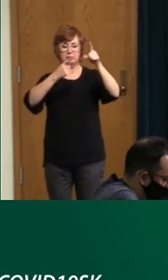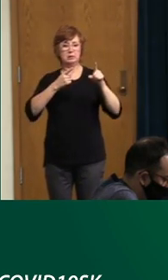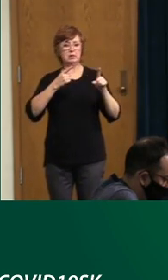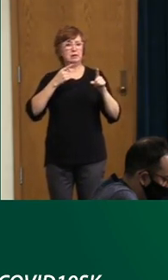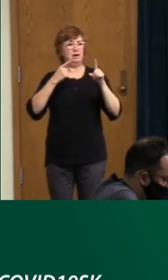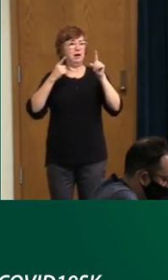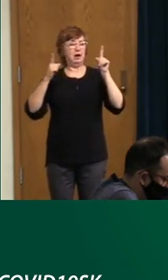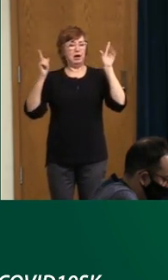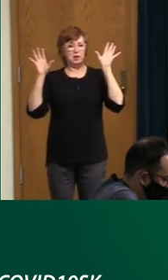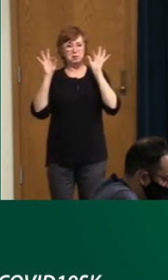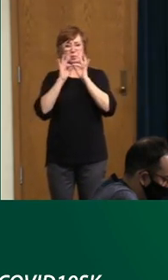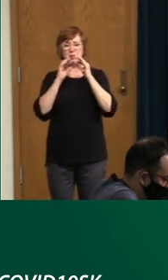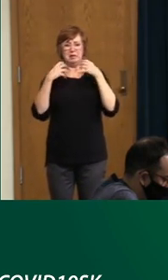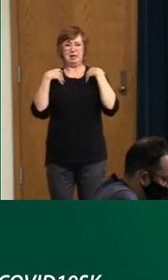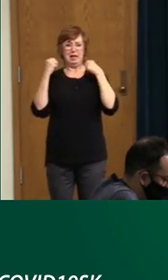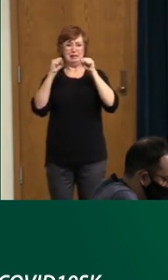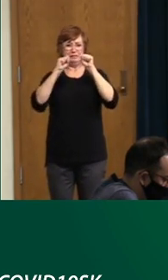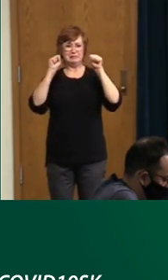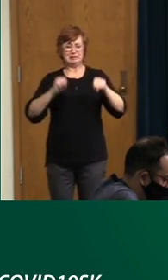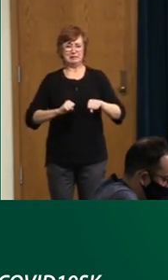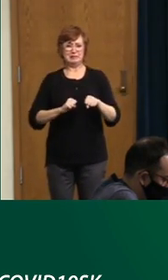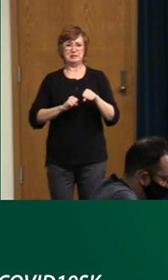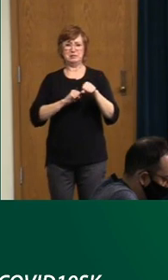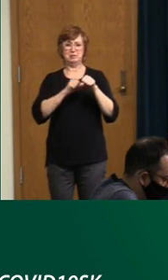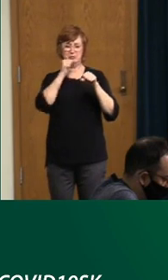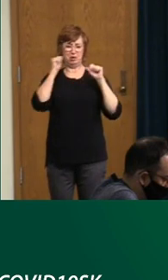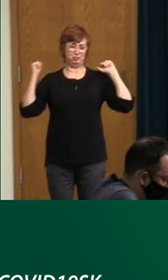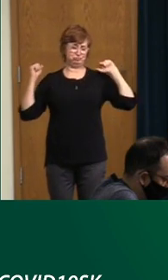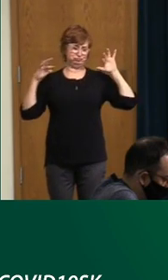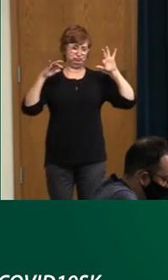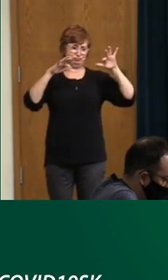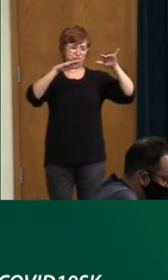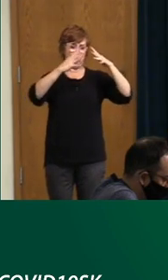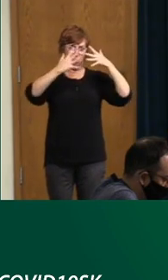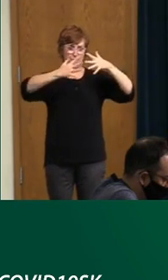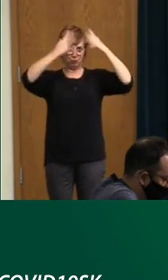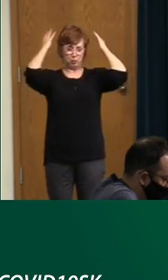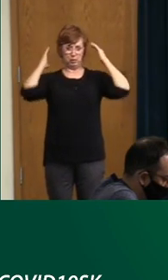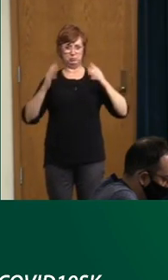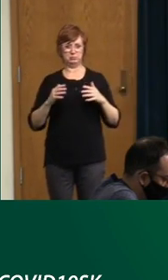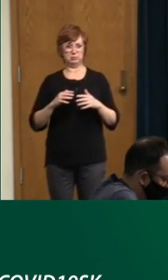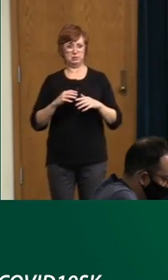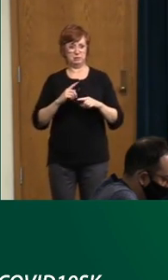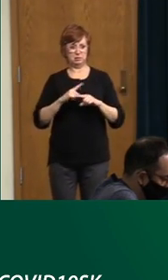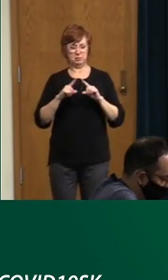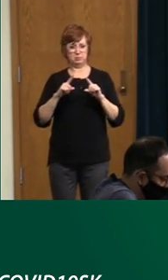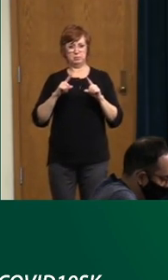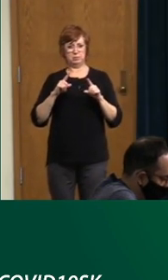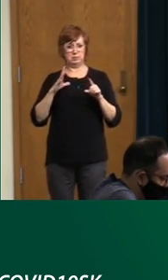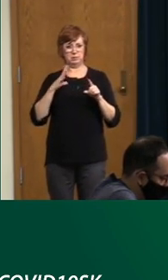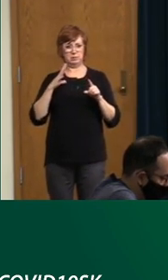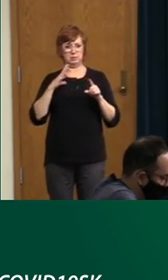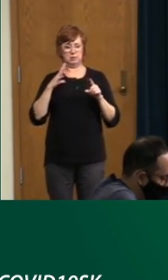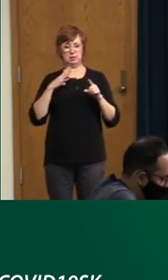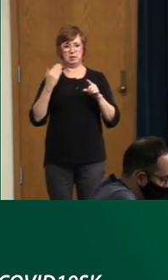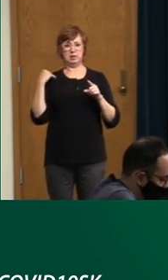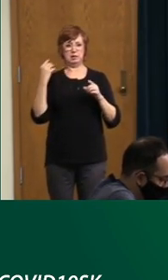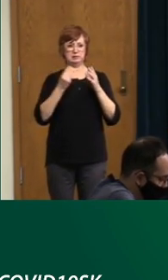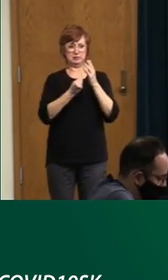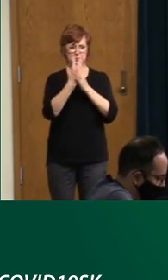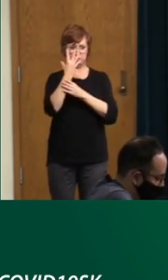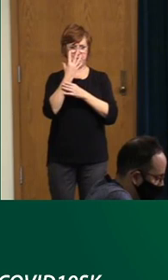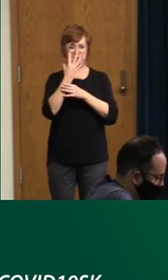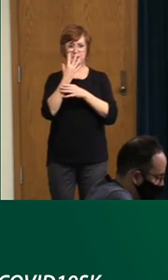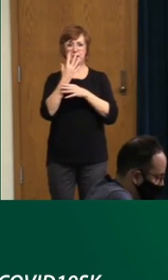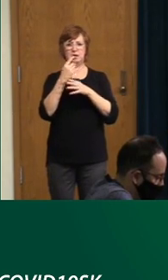system wasn't overwhelmed. That was the first and foremost point of flattening the curve. To be fair, Minister, the restrictions the government took in the springtime to